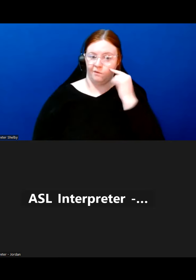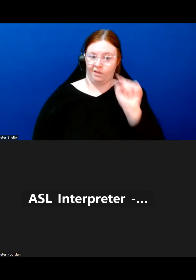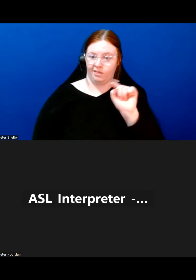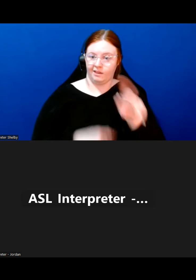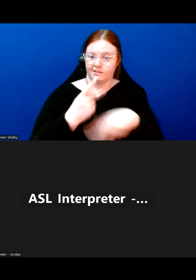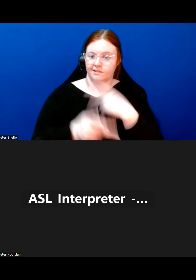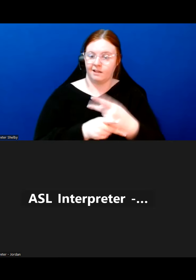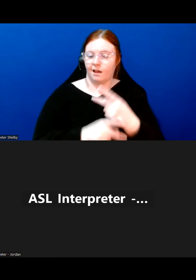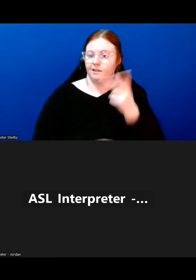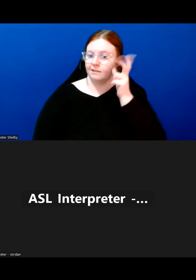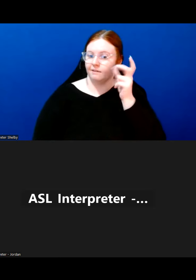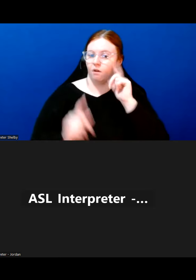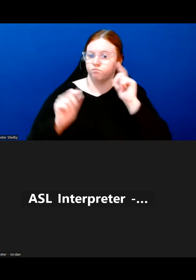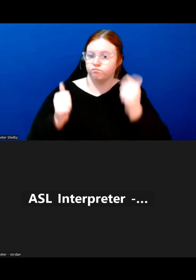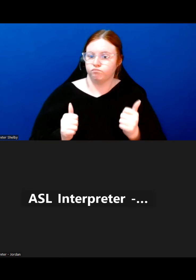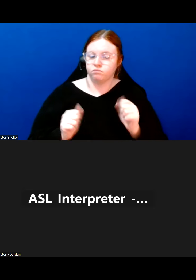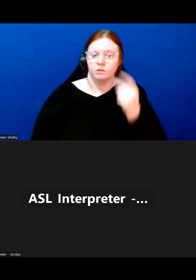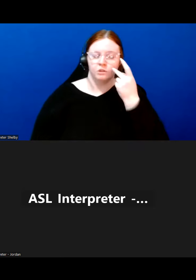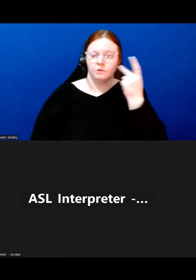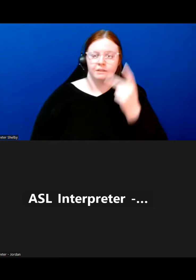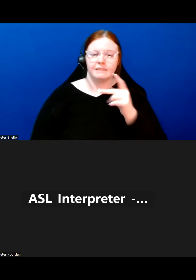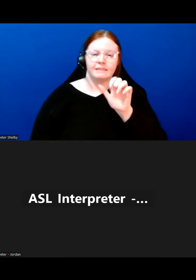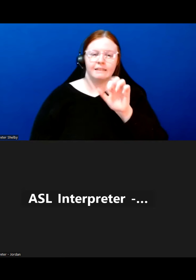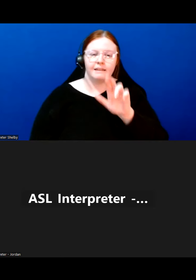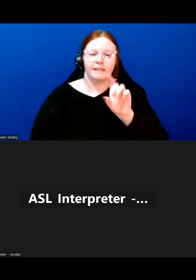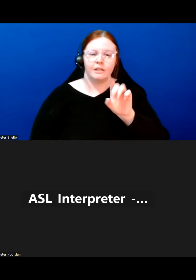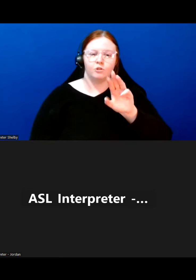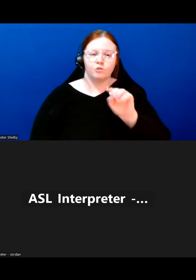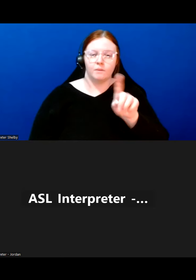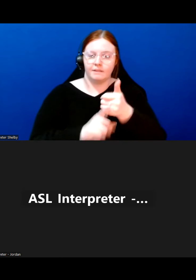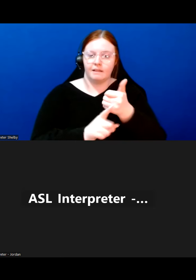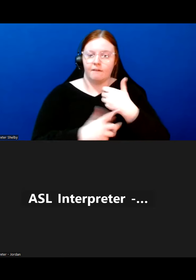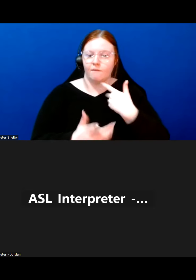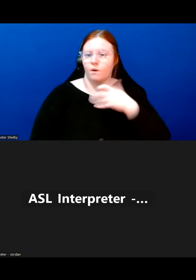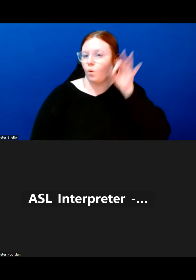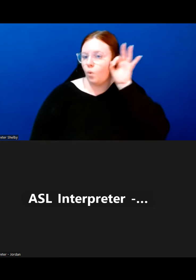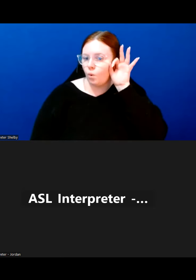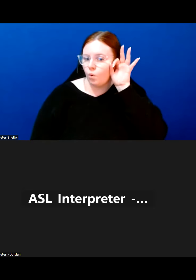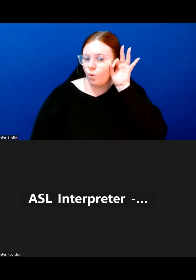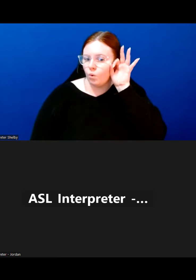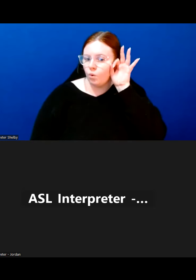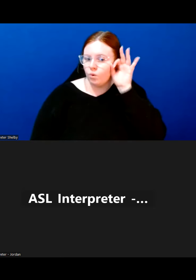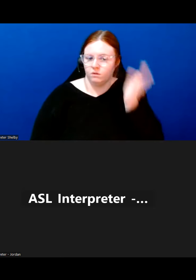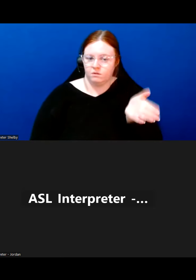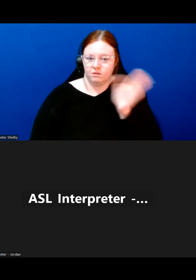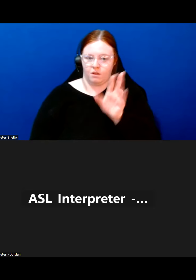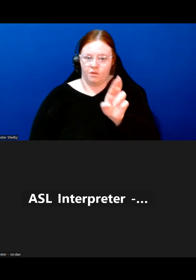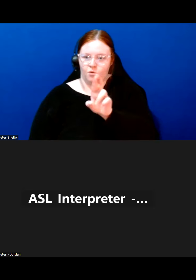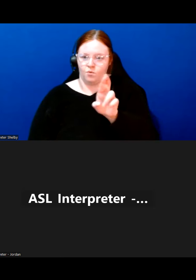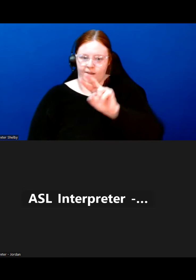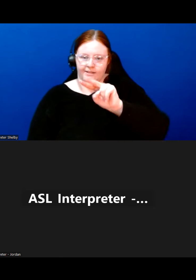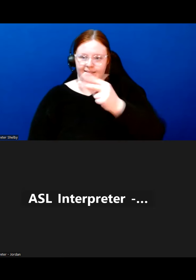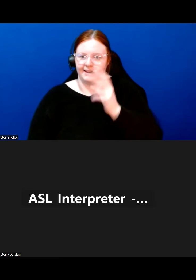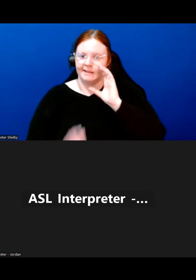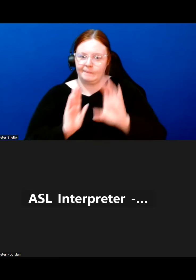the eardrum has a large perforation or hole in it. So if anything happened, maybe if you used